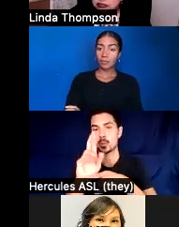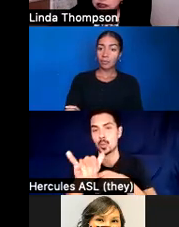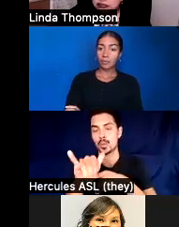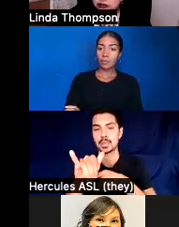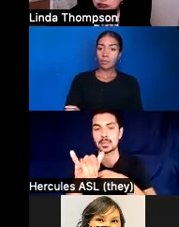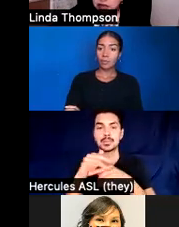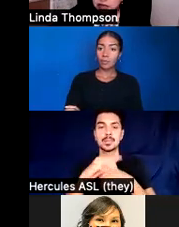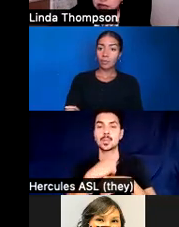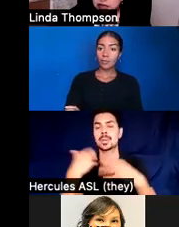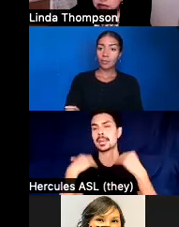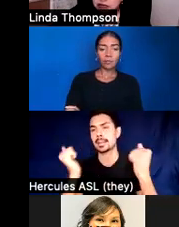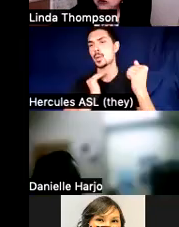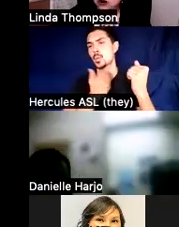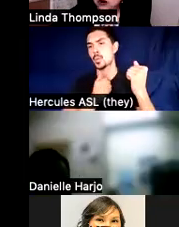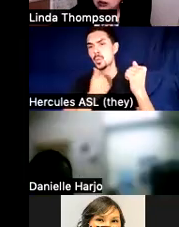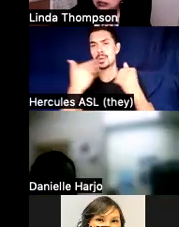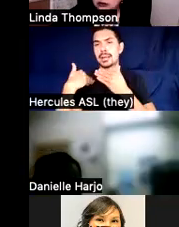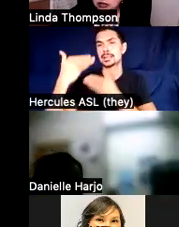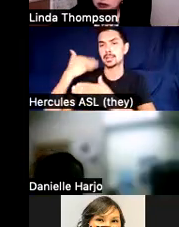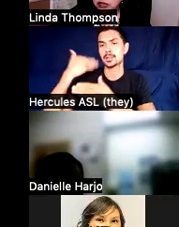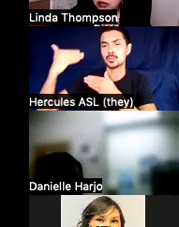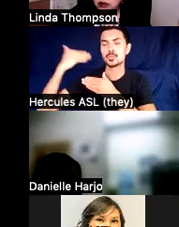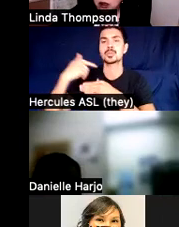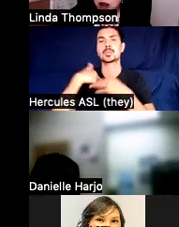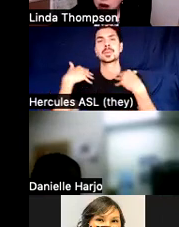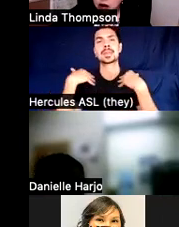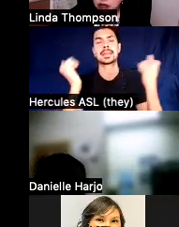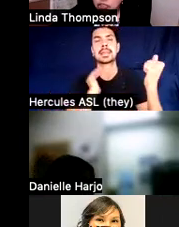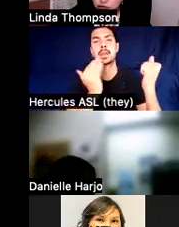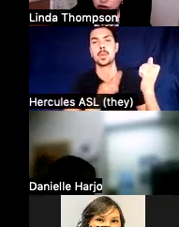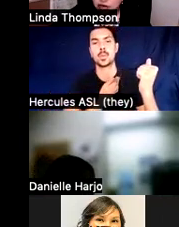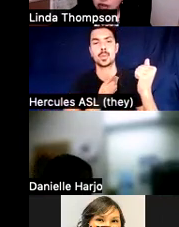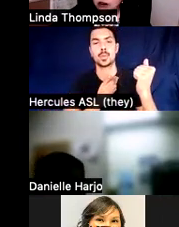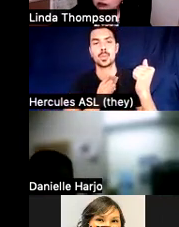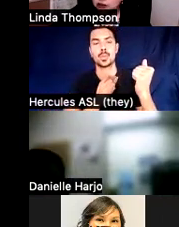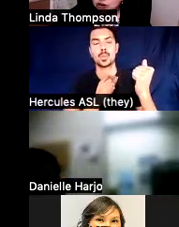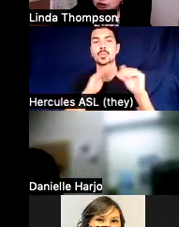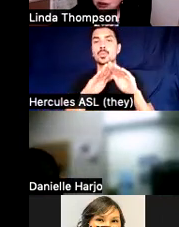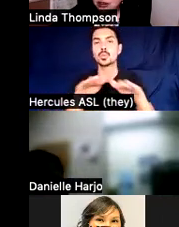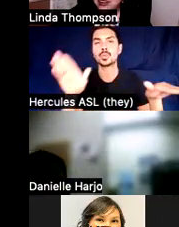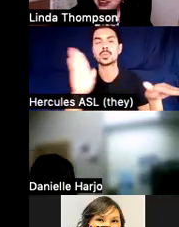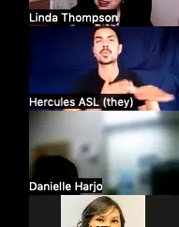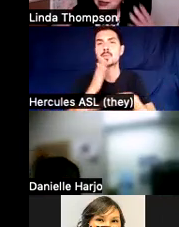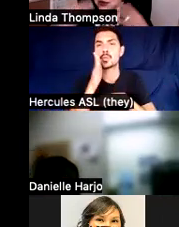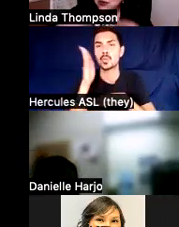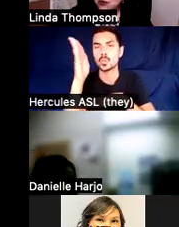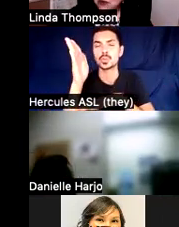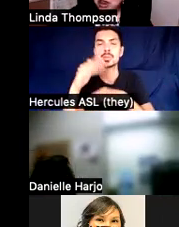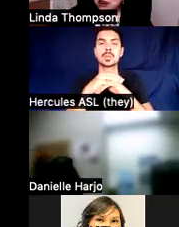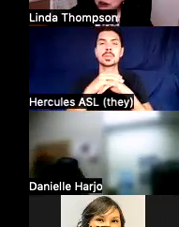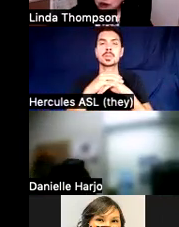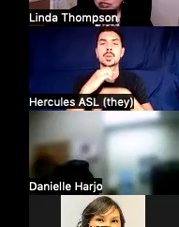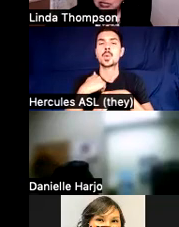our ancestors' pains, and we're also healing our children and our future. So we'll